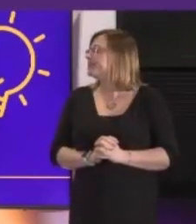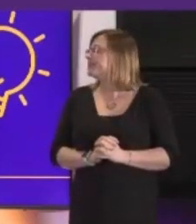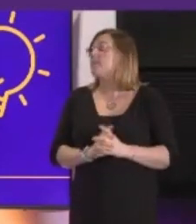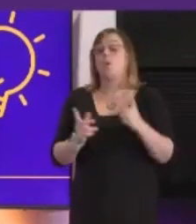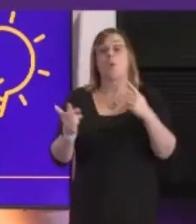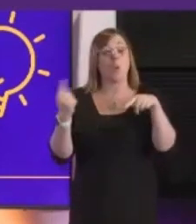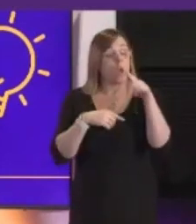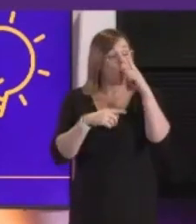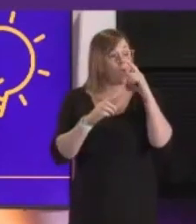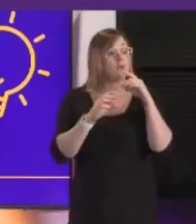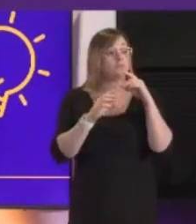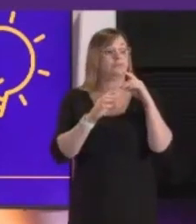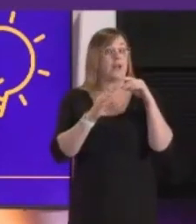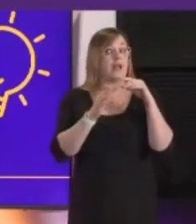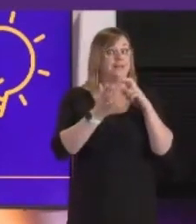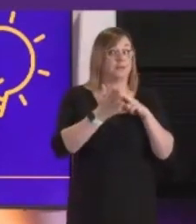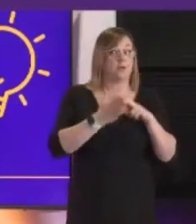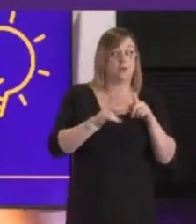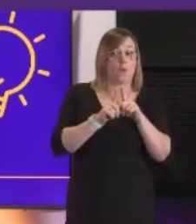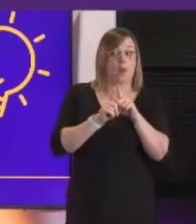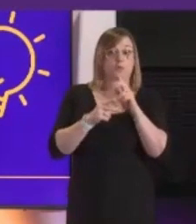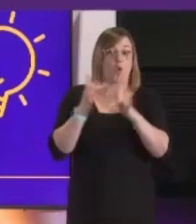can all enter, and so can you online. So